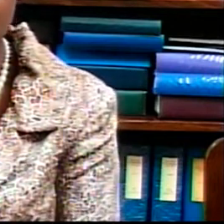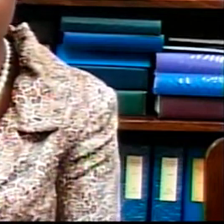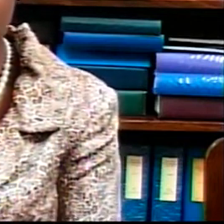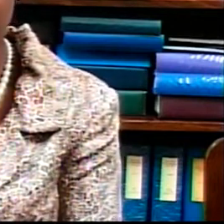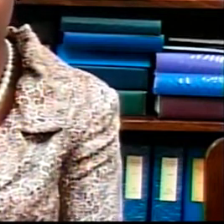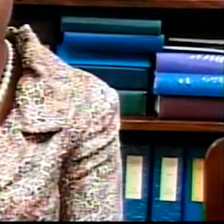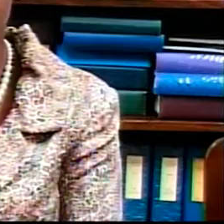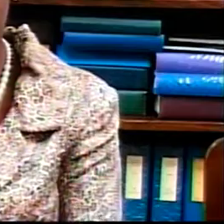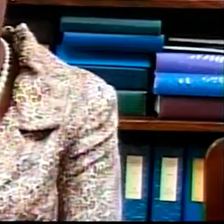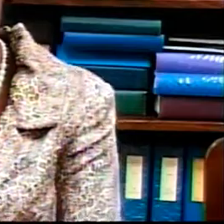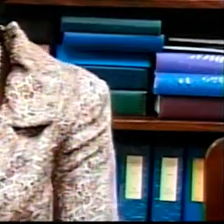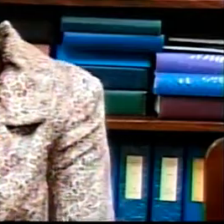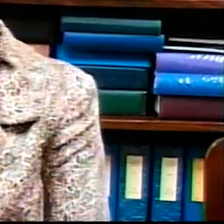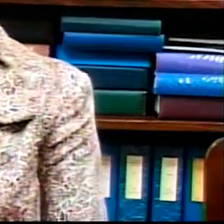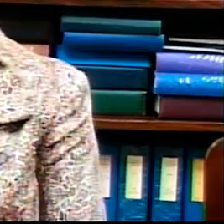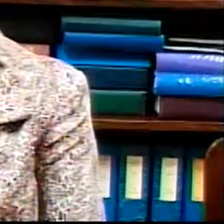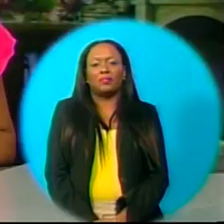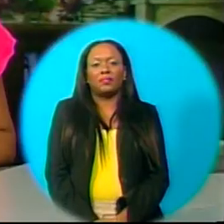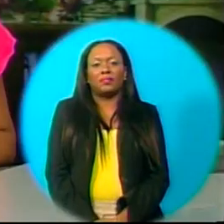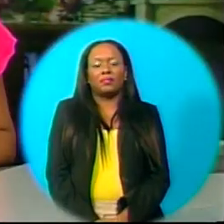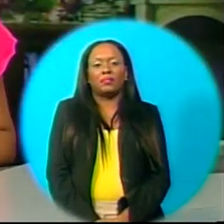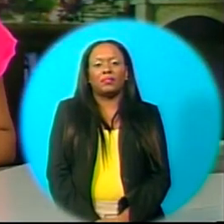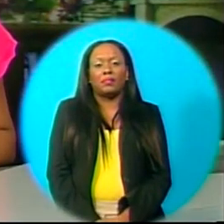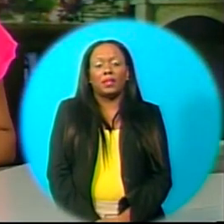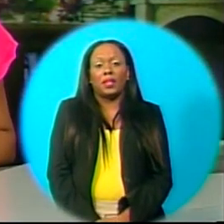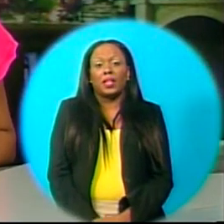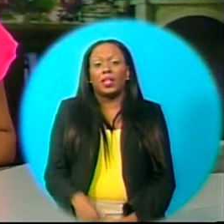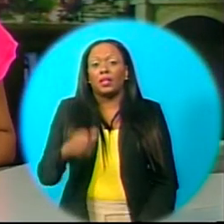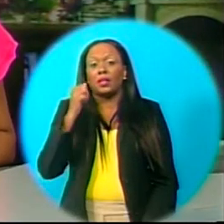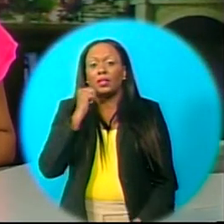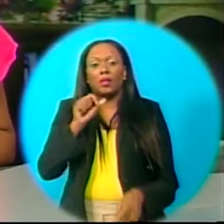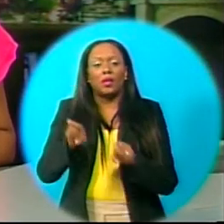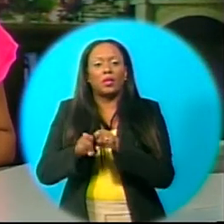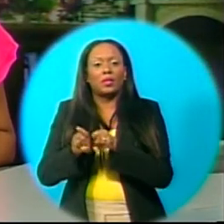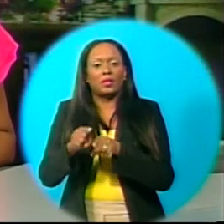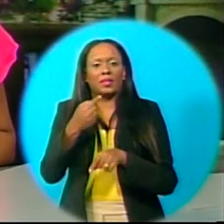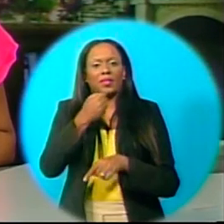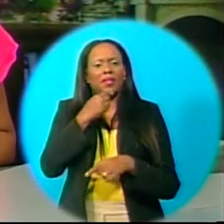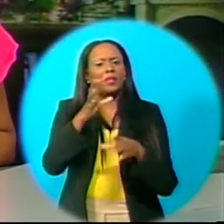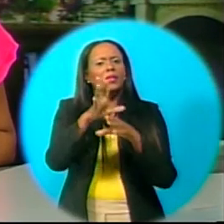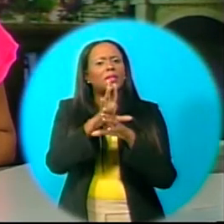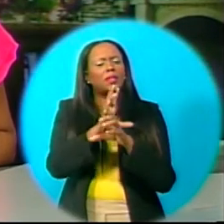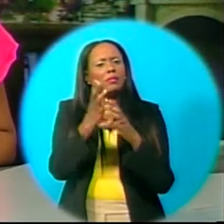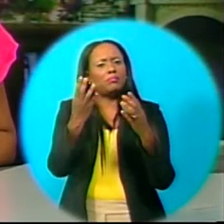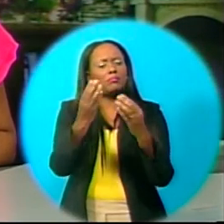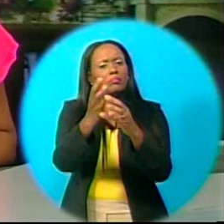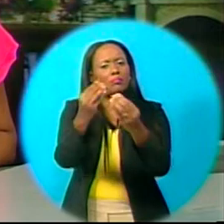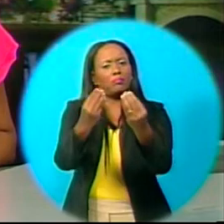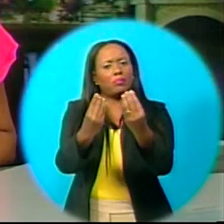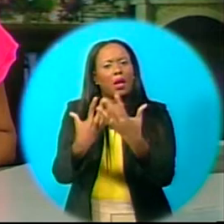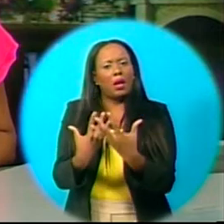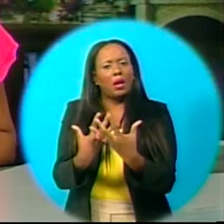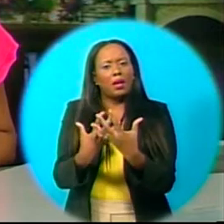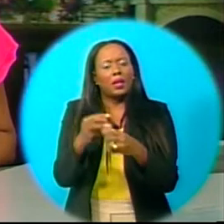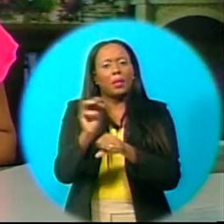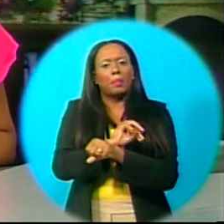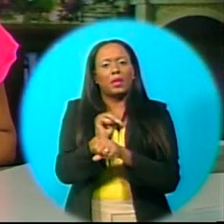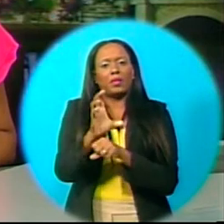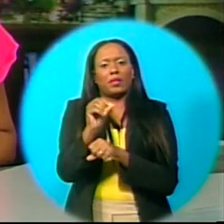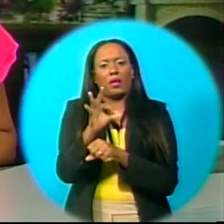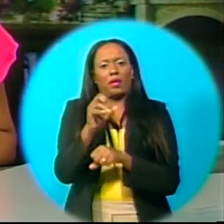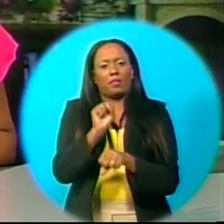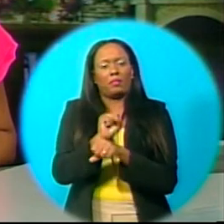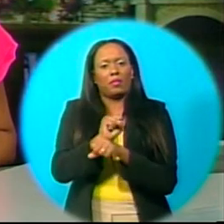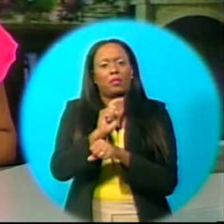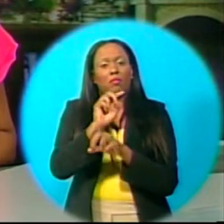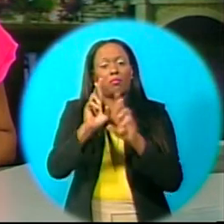Ministry of Labor. The union boss made the comments as she's received unofficial word that the Ministry of Labor is ready